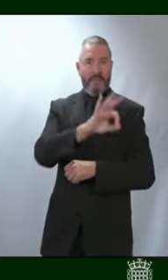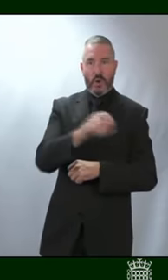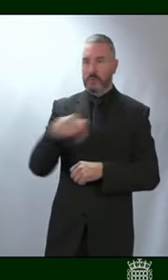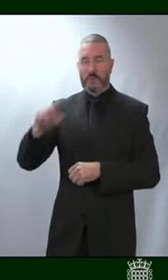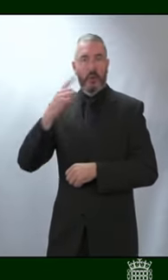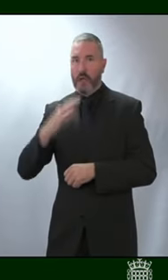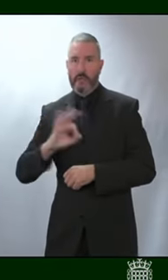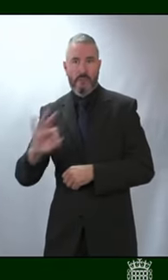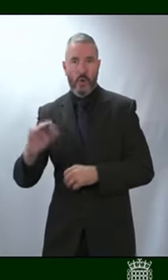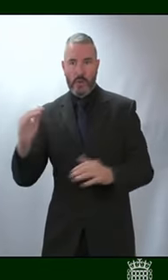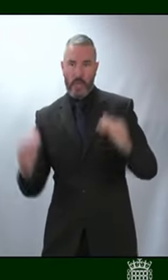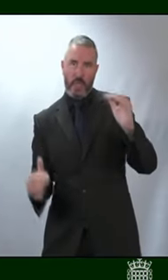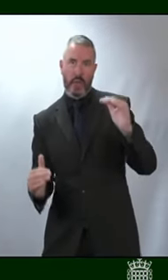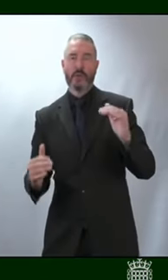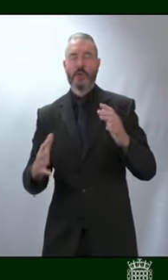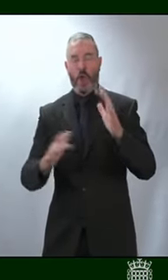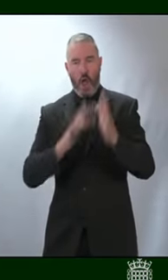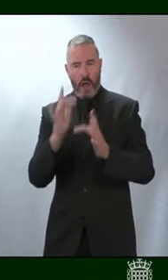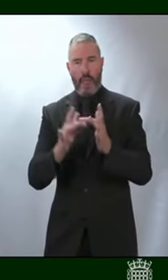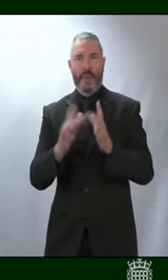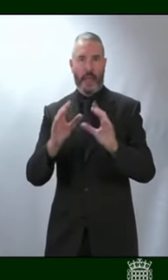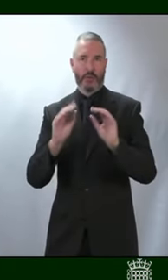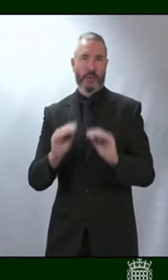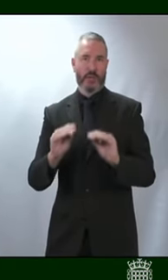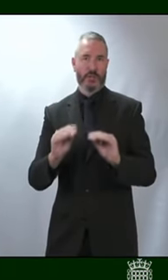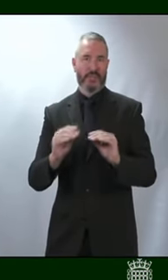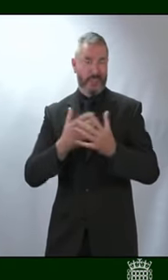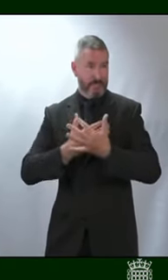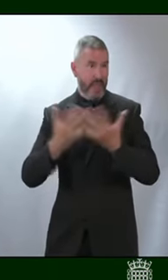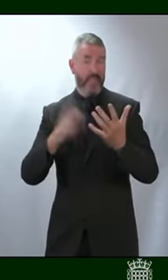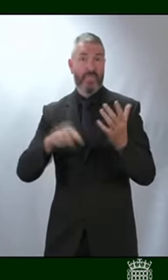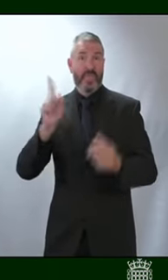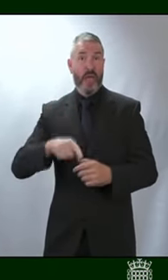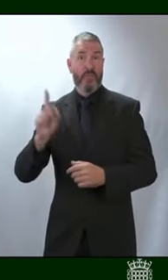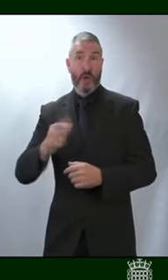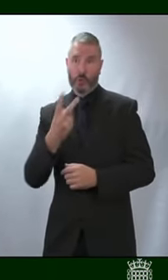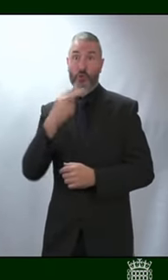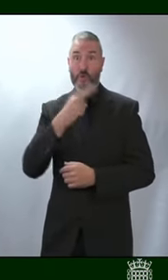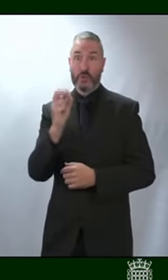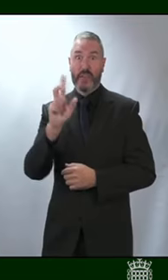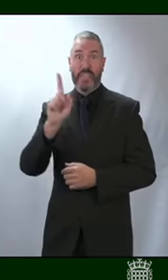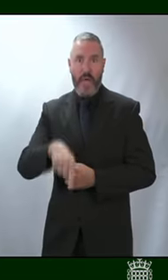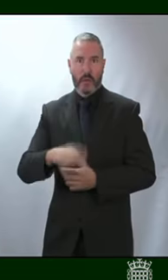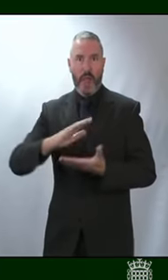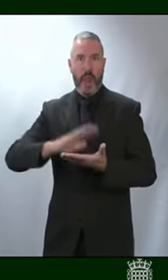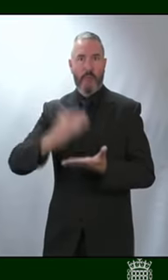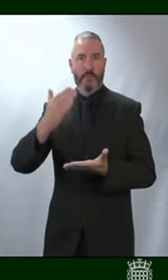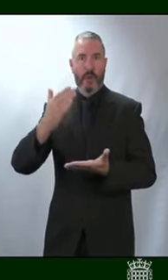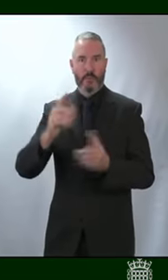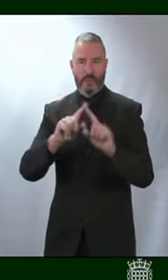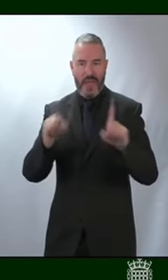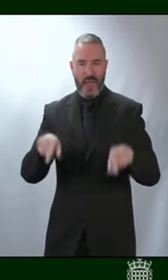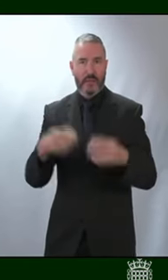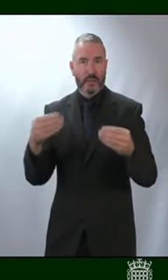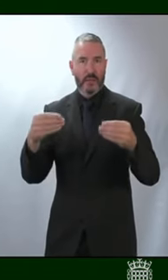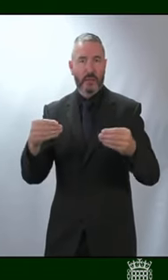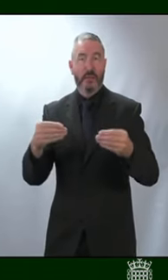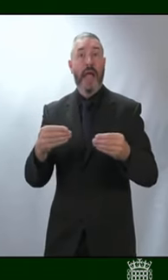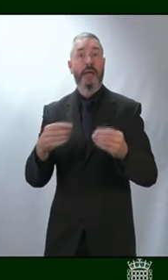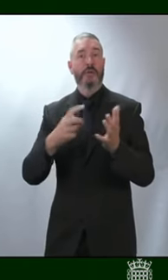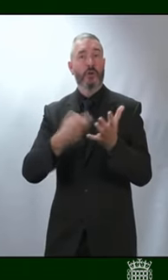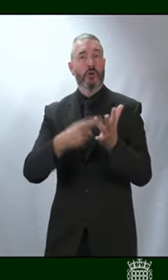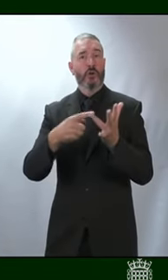online education, giving many thousands of 220,000 laptops and tablets, and putting routers